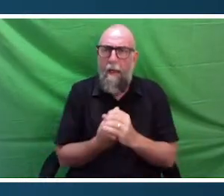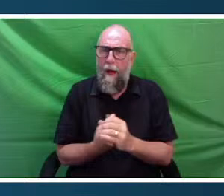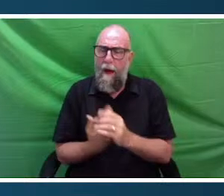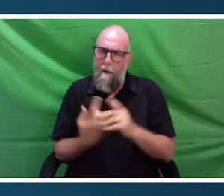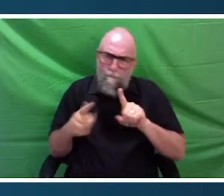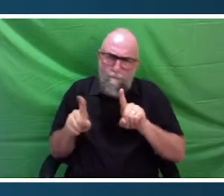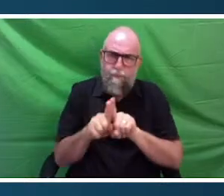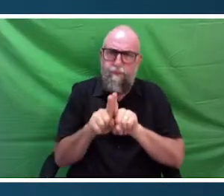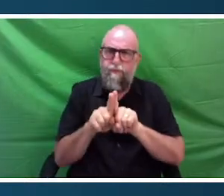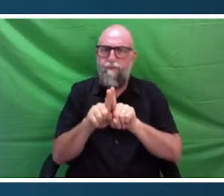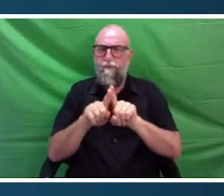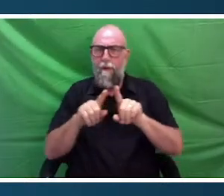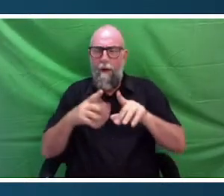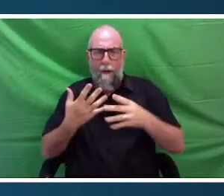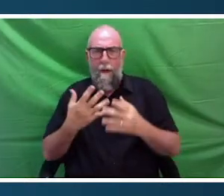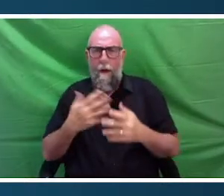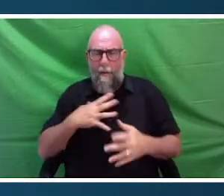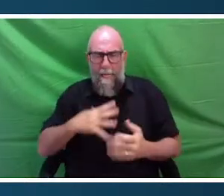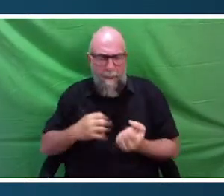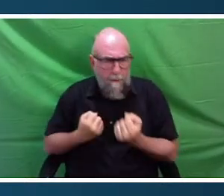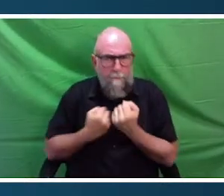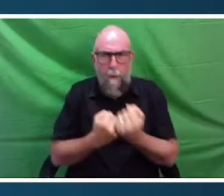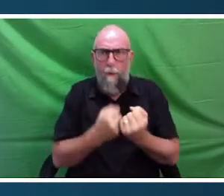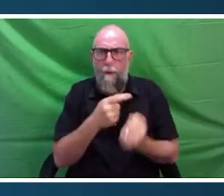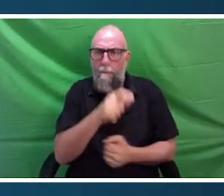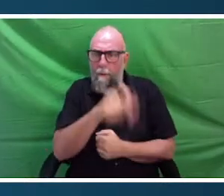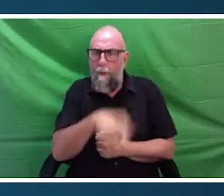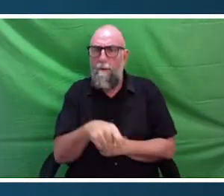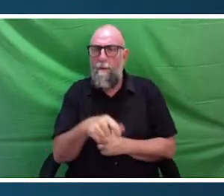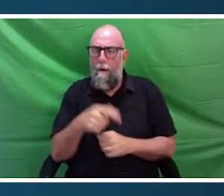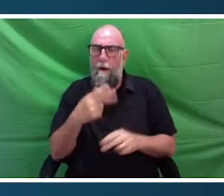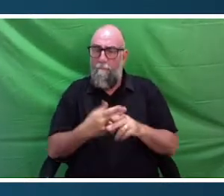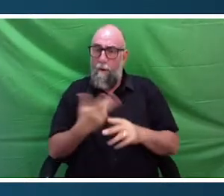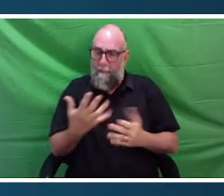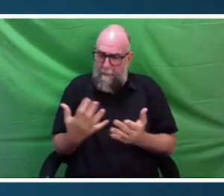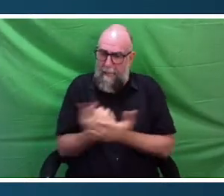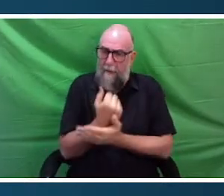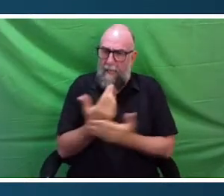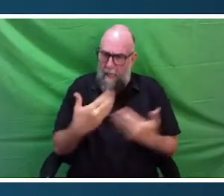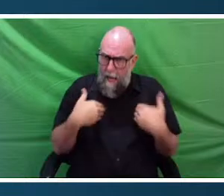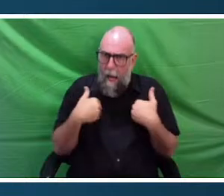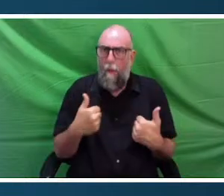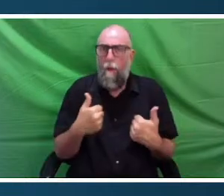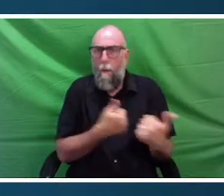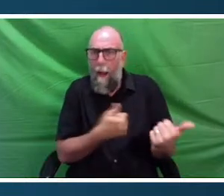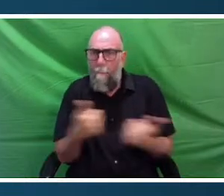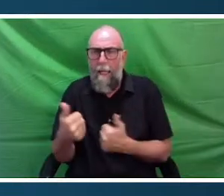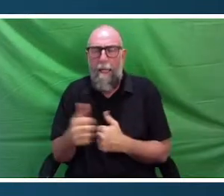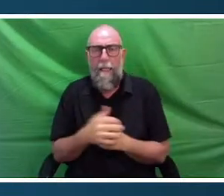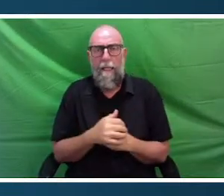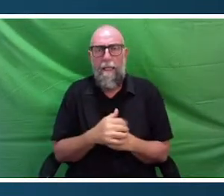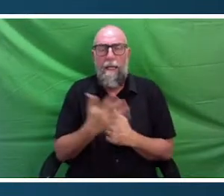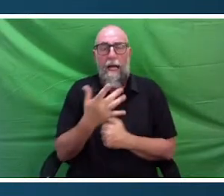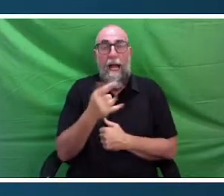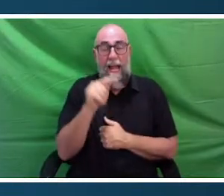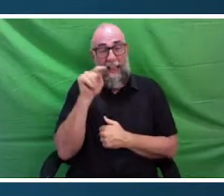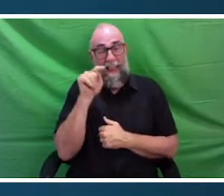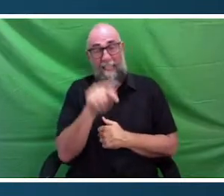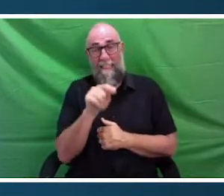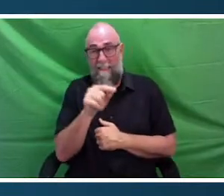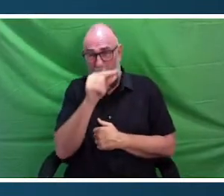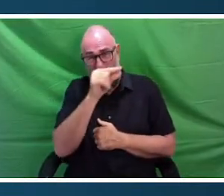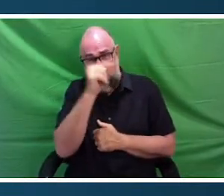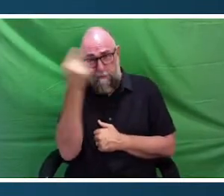need, often at the risk of our own safety and well-being. It is this innate impulse